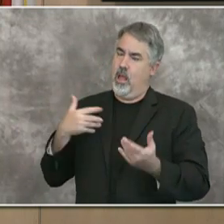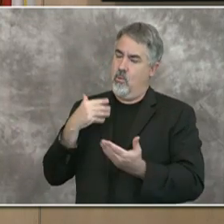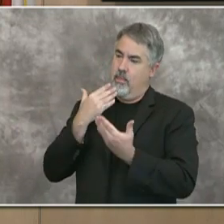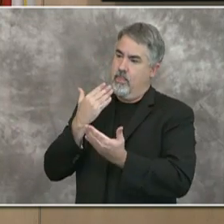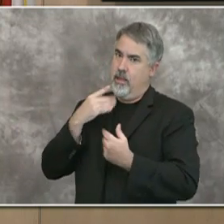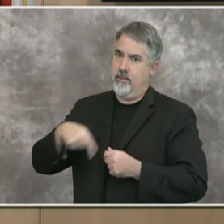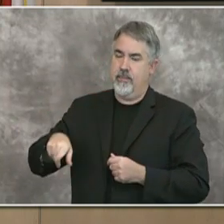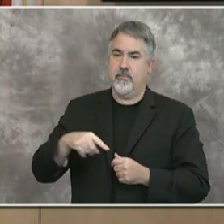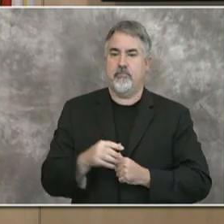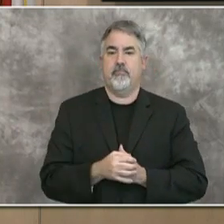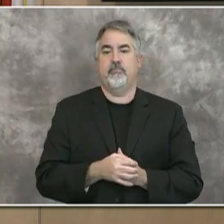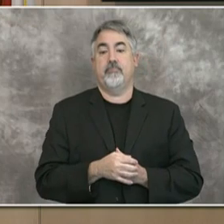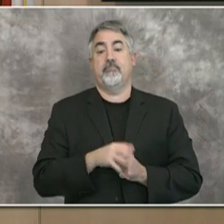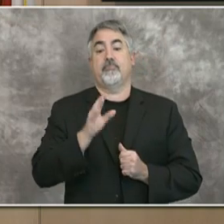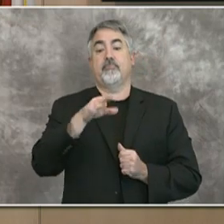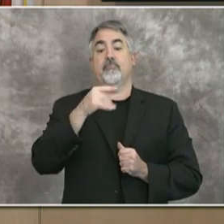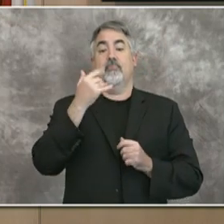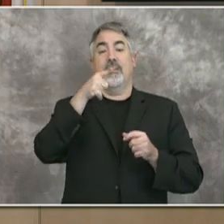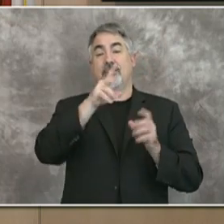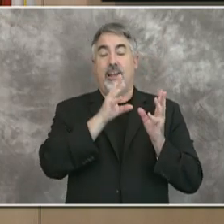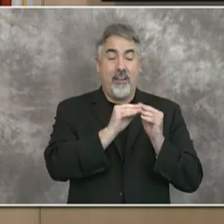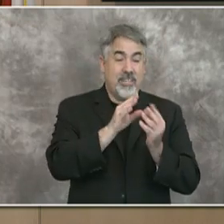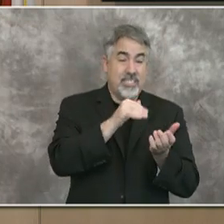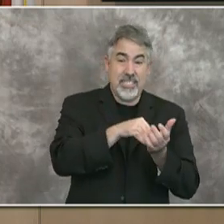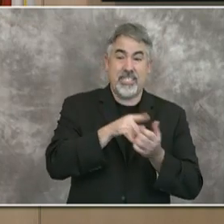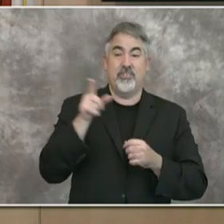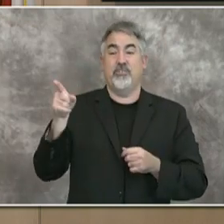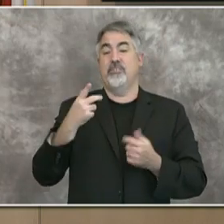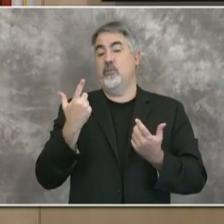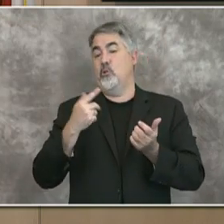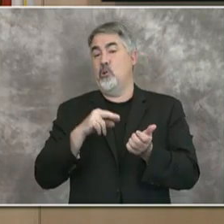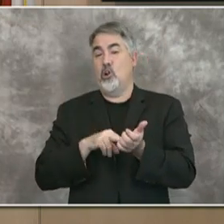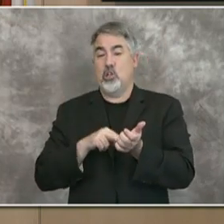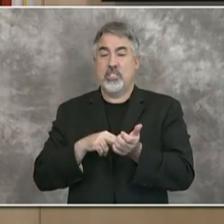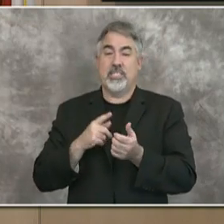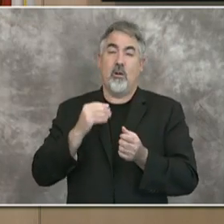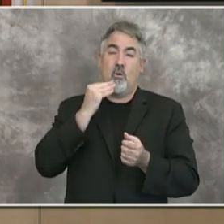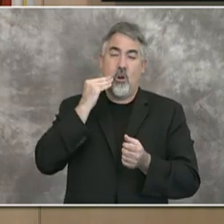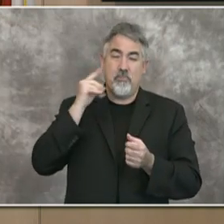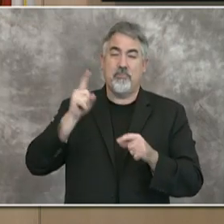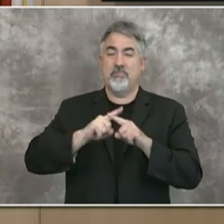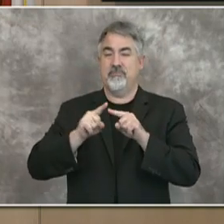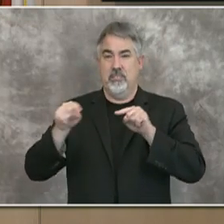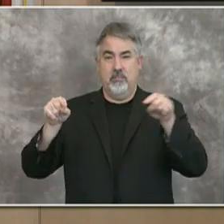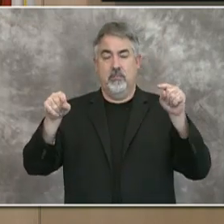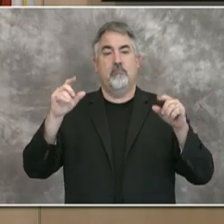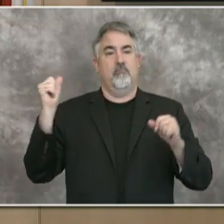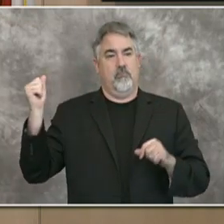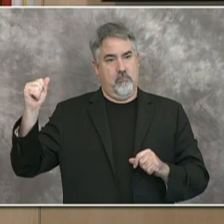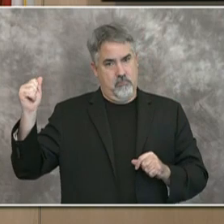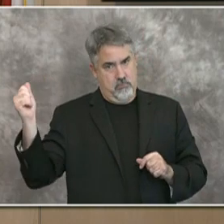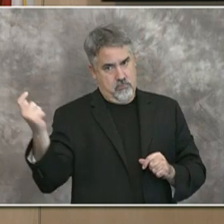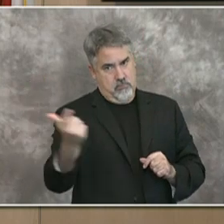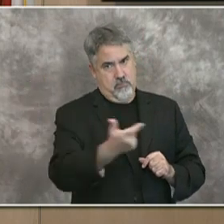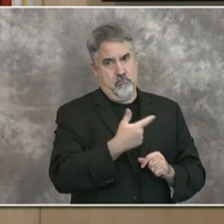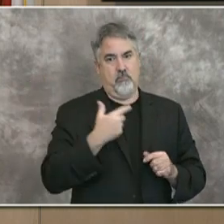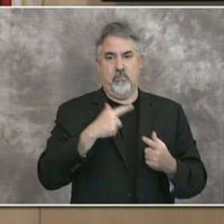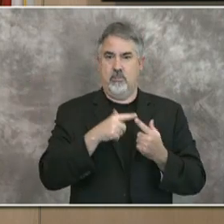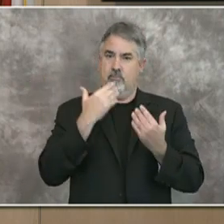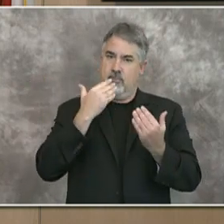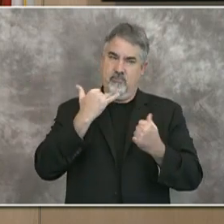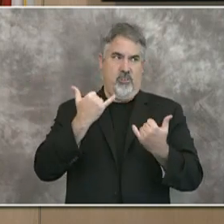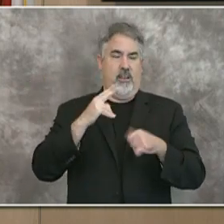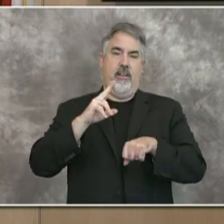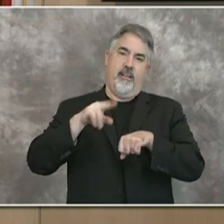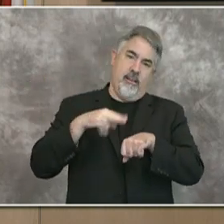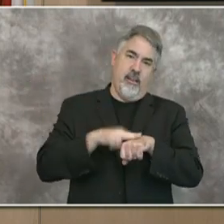at the convention center, at a skilled nursing facility, to each and every single nurse who's out there on this National Nurses Day, know that you have